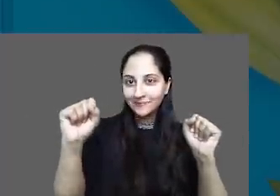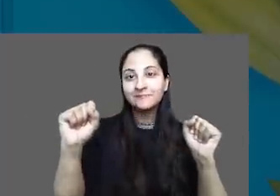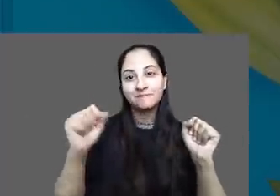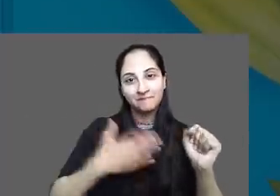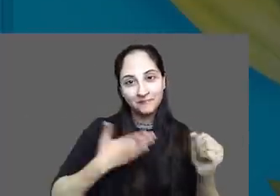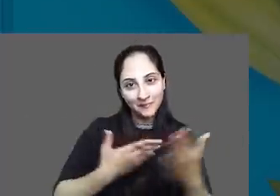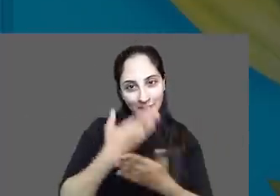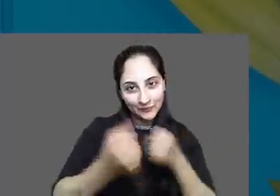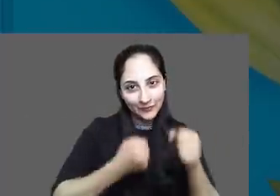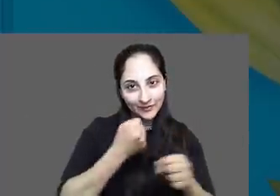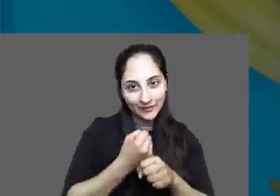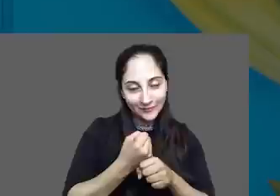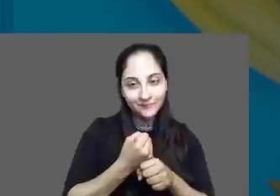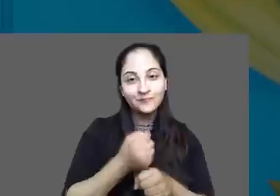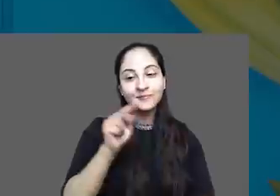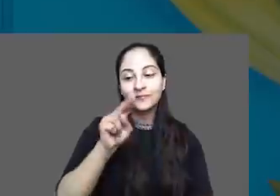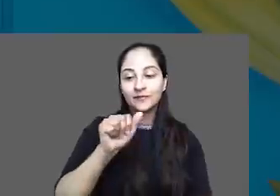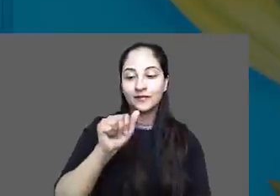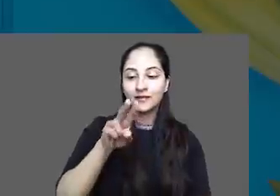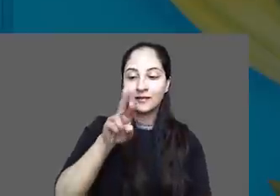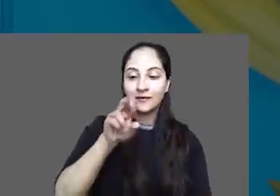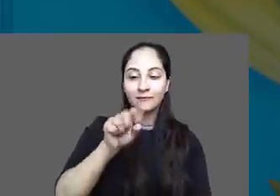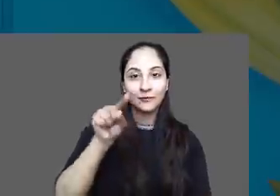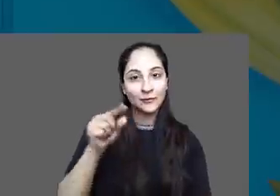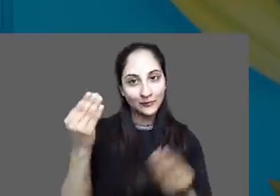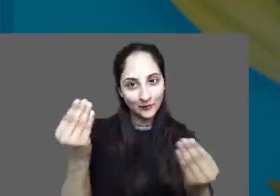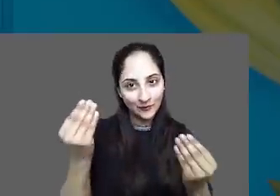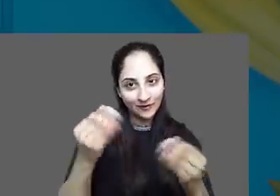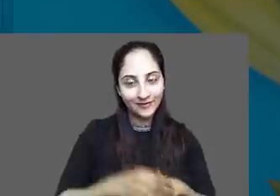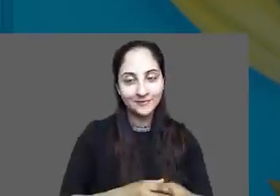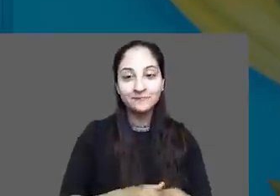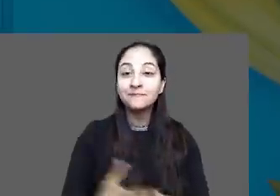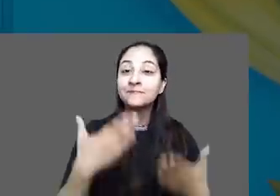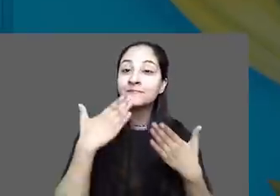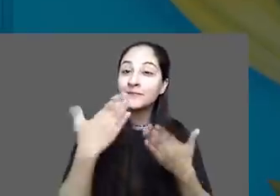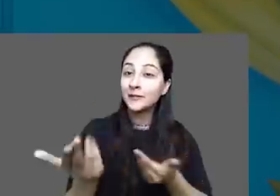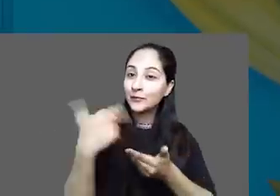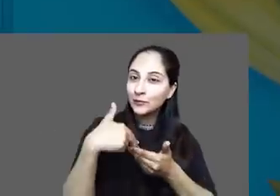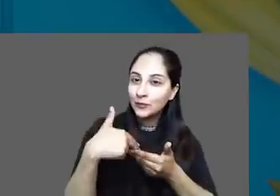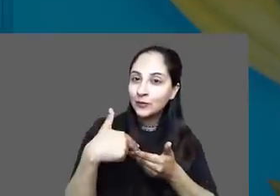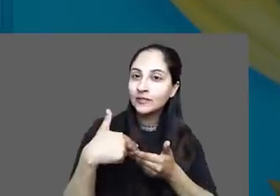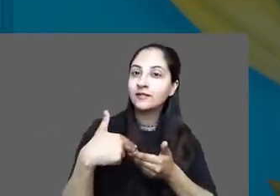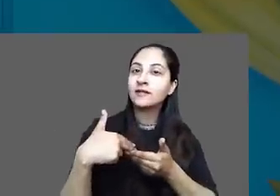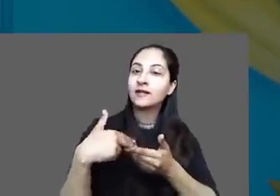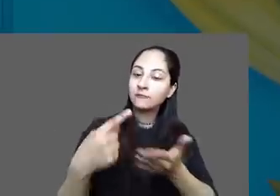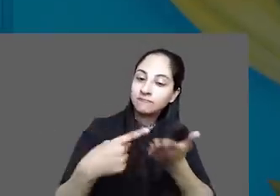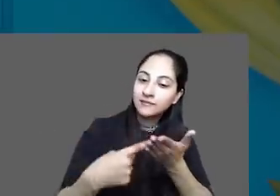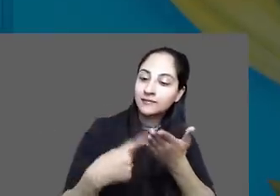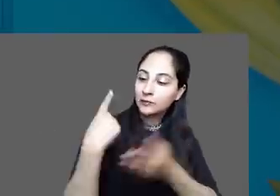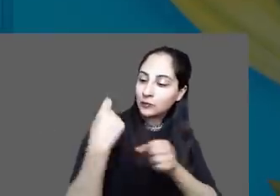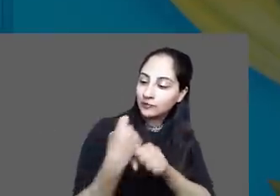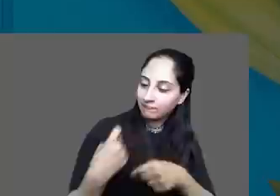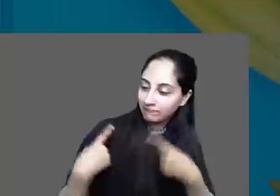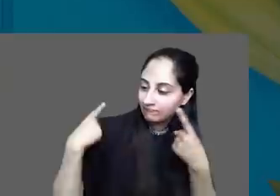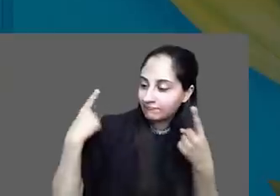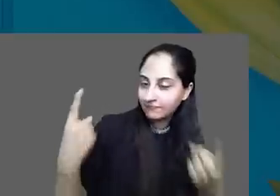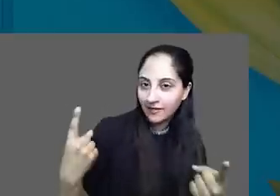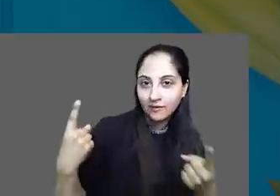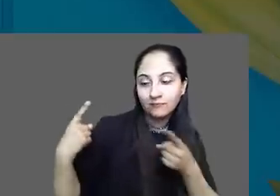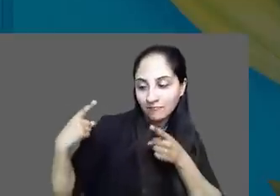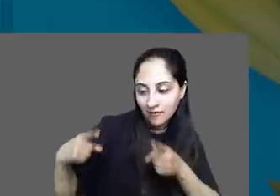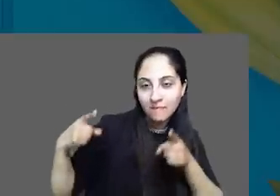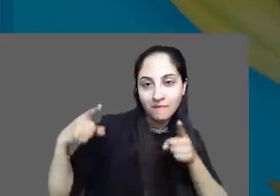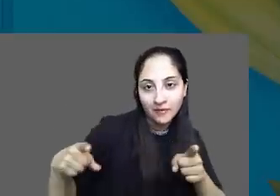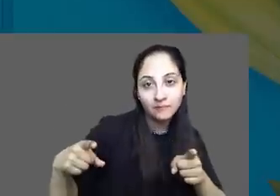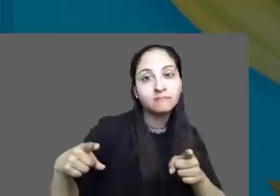too. Thank you for taking the time to go through this conversation, to kind of do a little bit of a retrospective of the year, but also look at the future